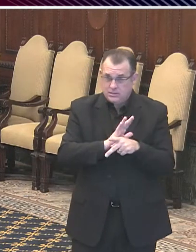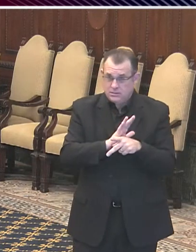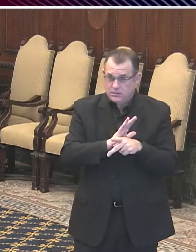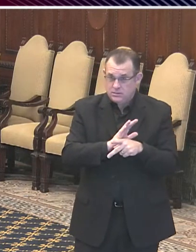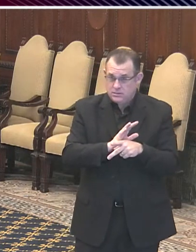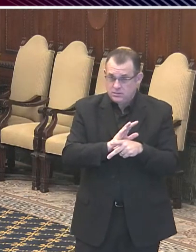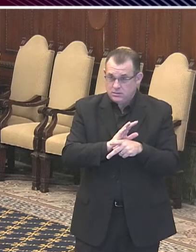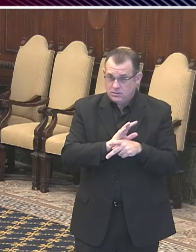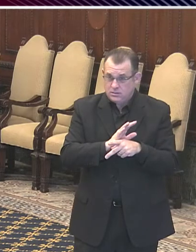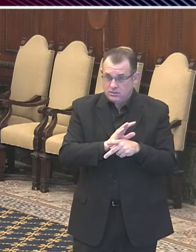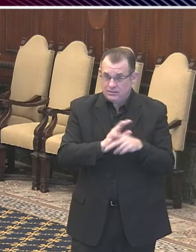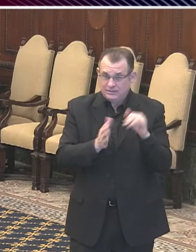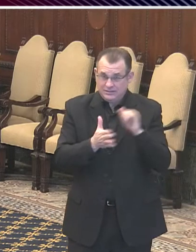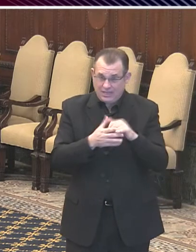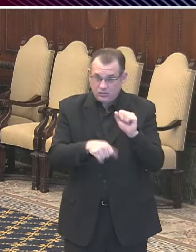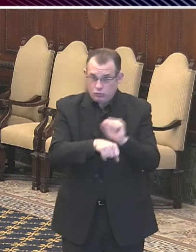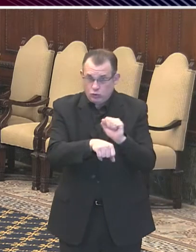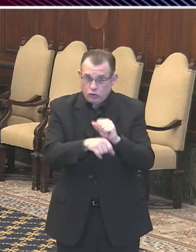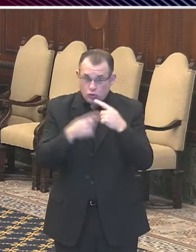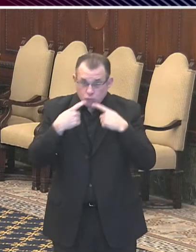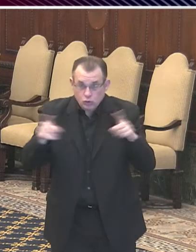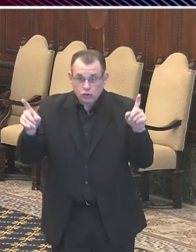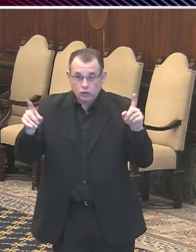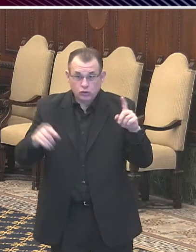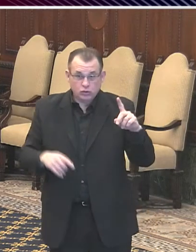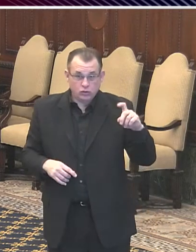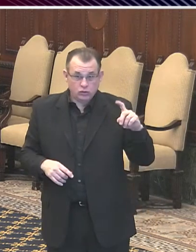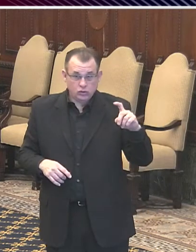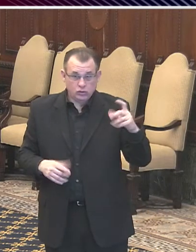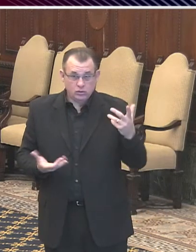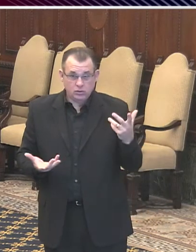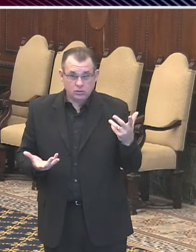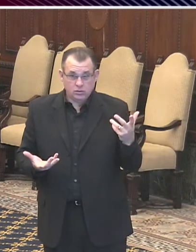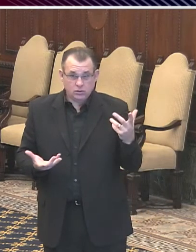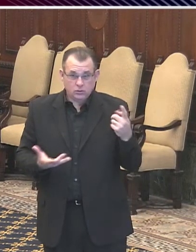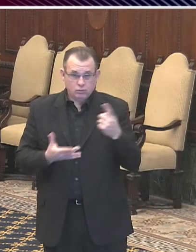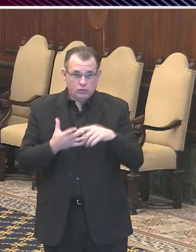be working? And if so, what results can you speak on?